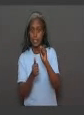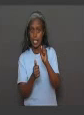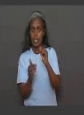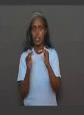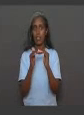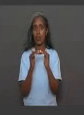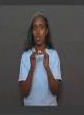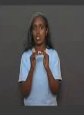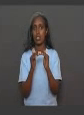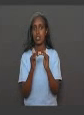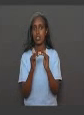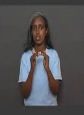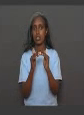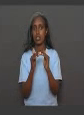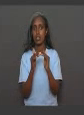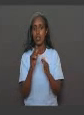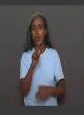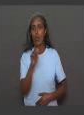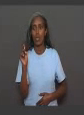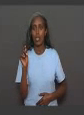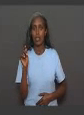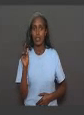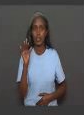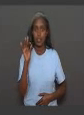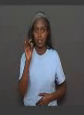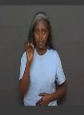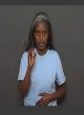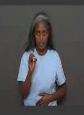S10 equals